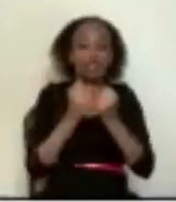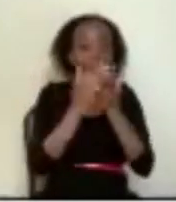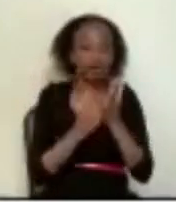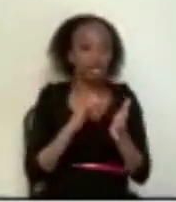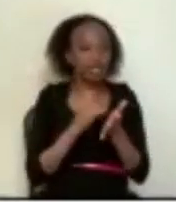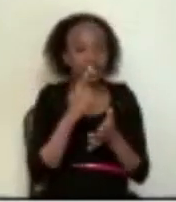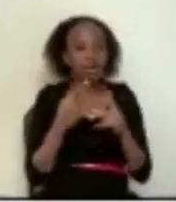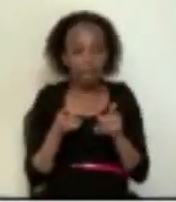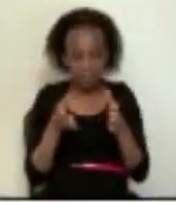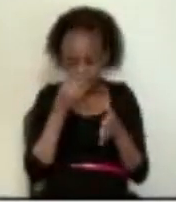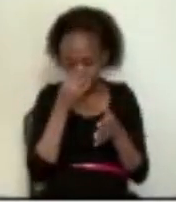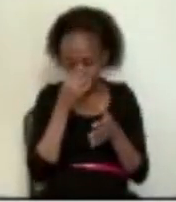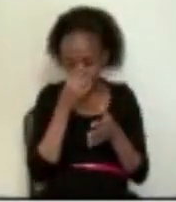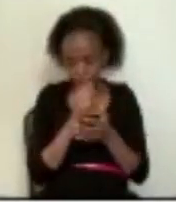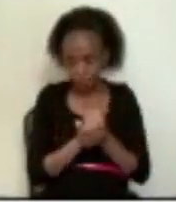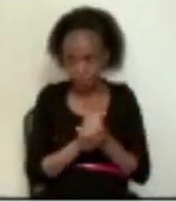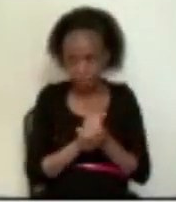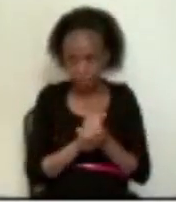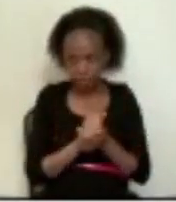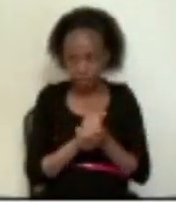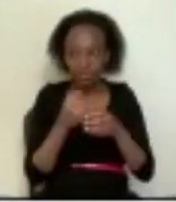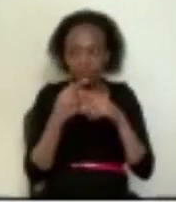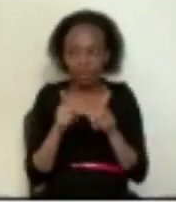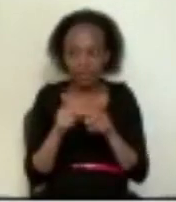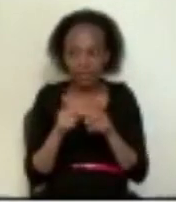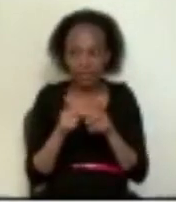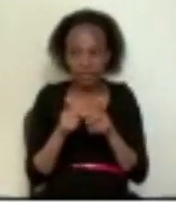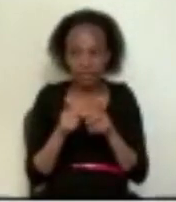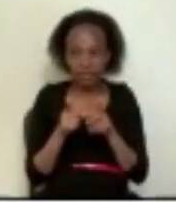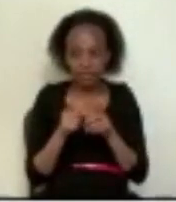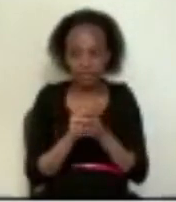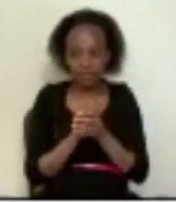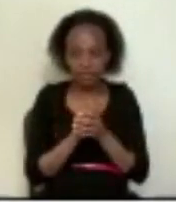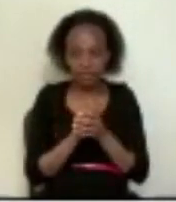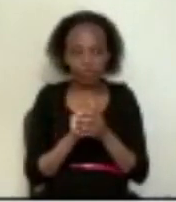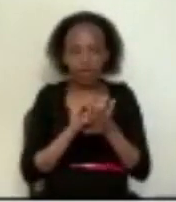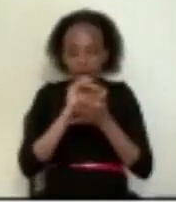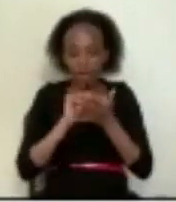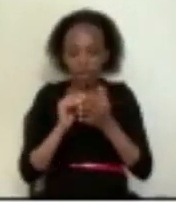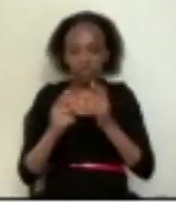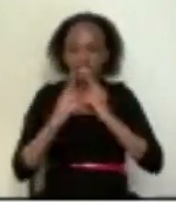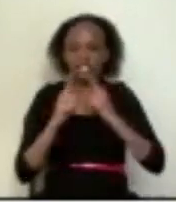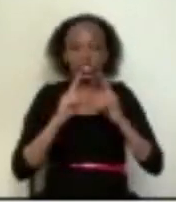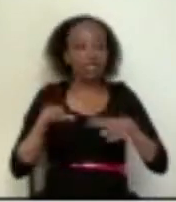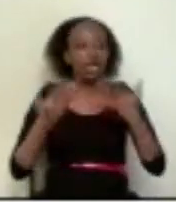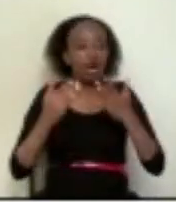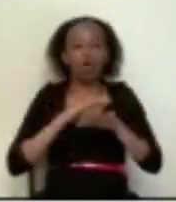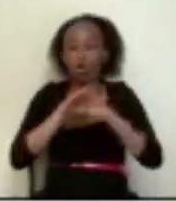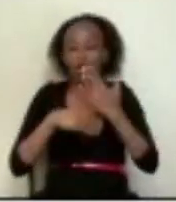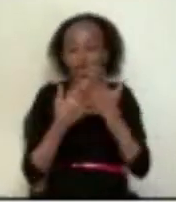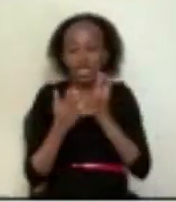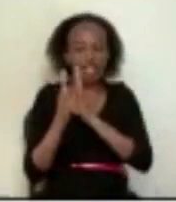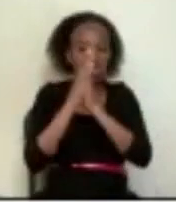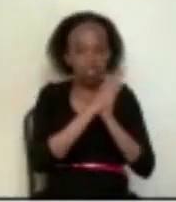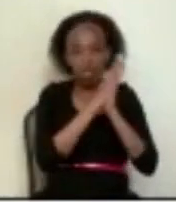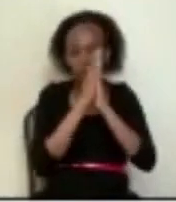But now to the, but to the actual core of this discussion. So how does all this theory